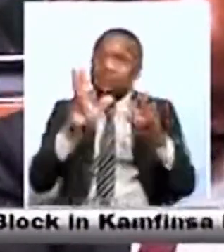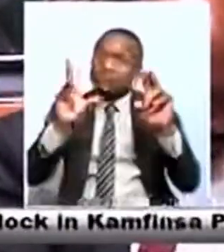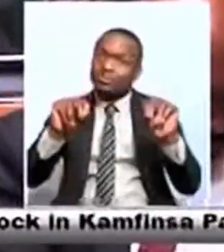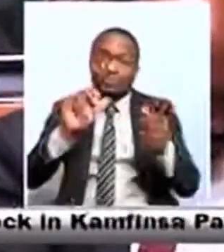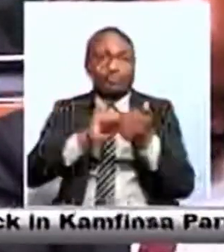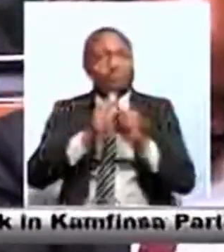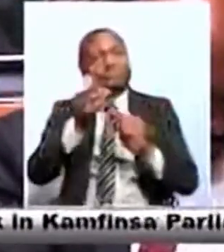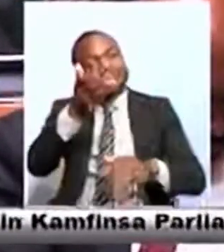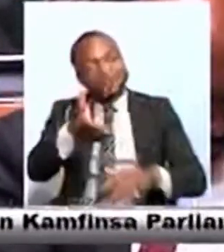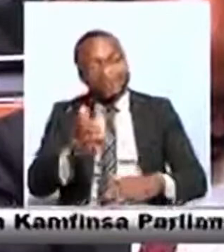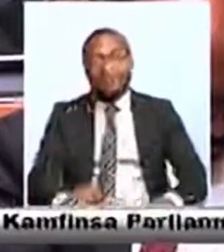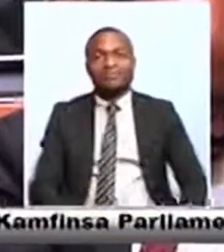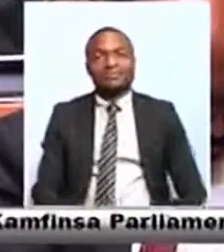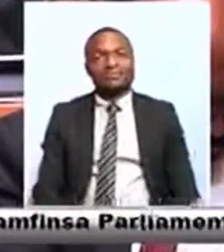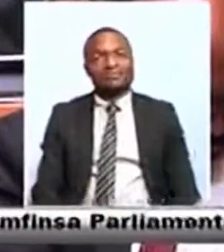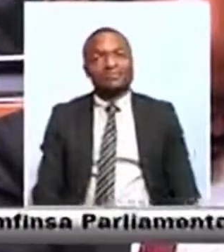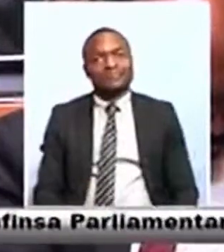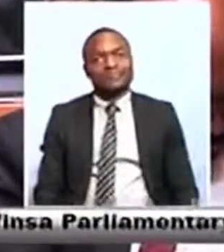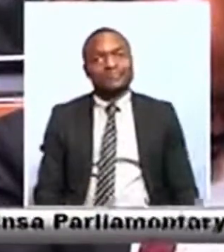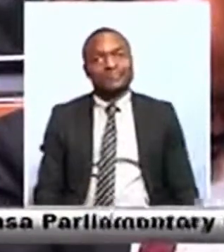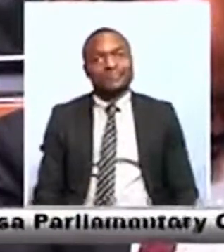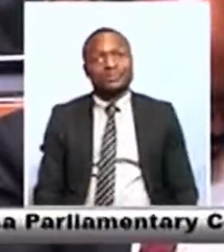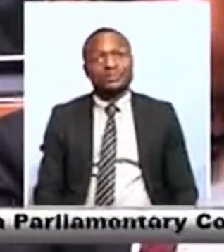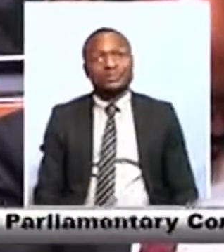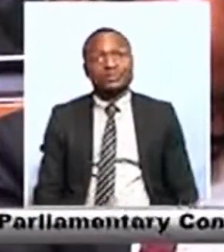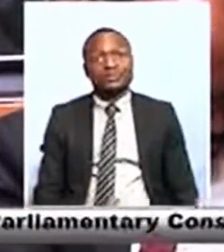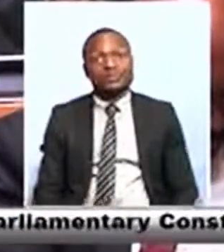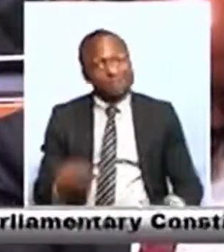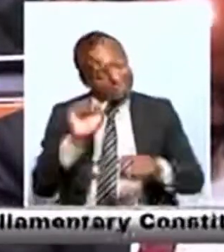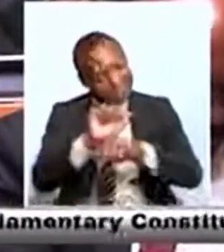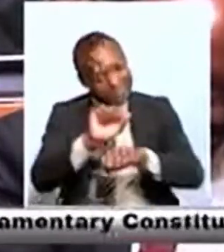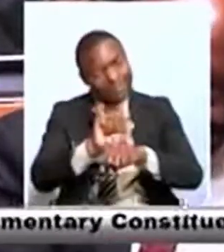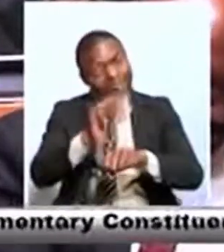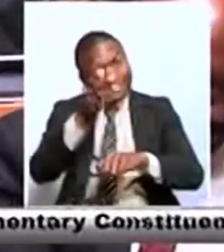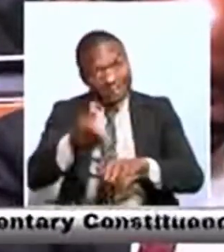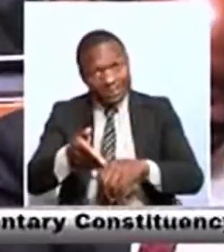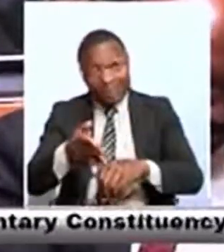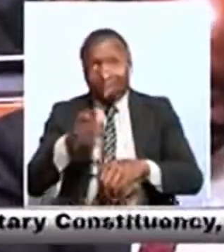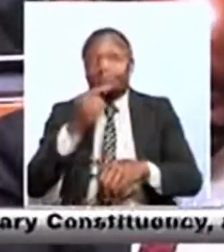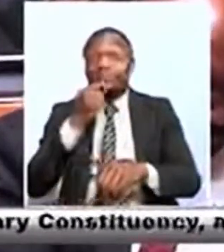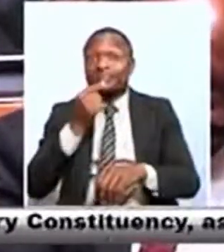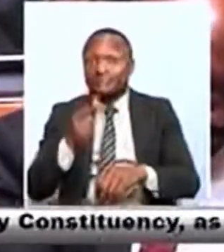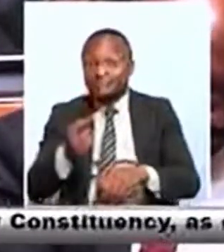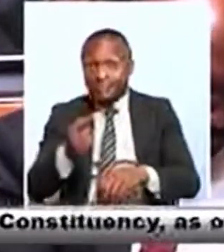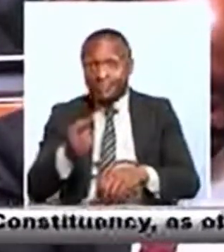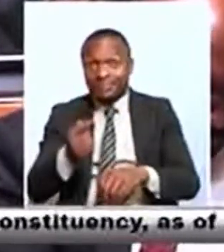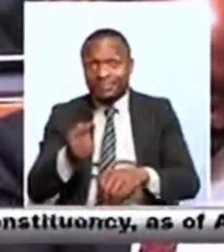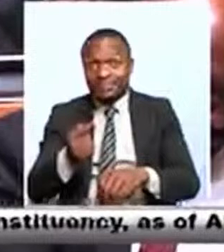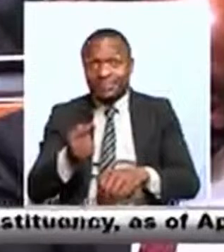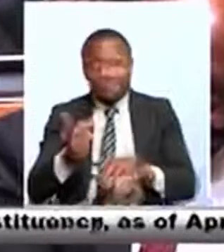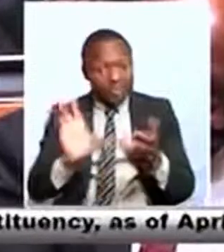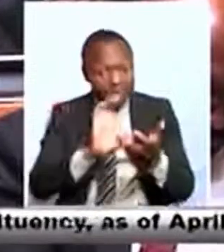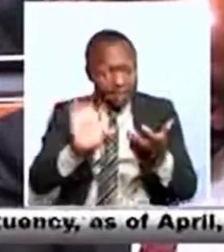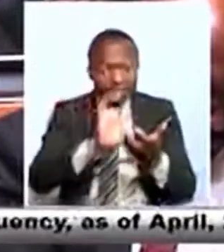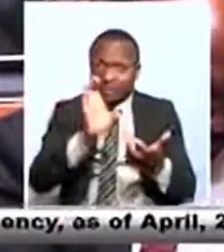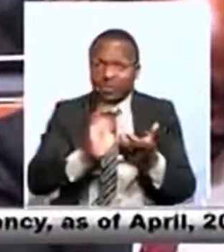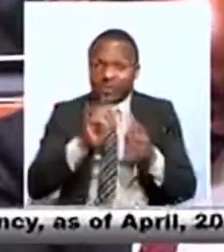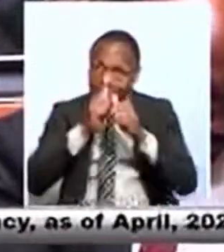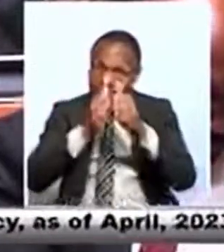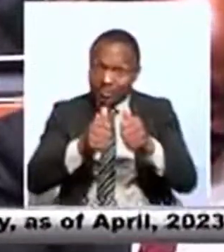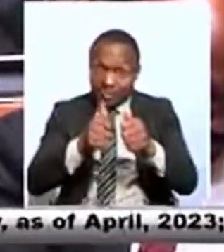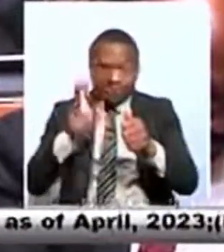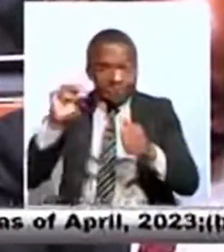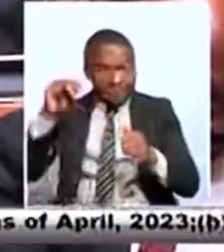there. We are on the ground. And I'm saying I want to take stock. Following exactly what Honorable Kangombe has